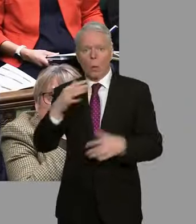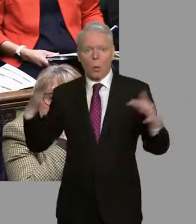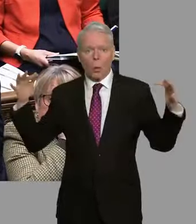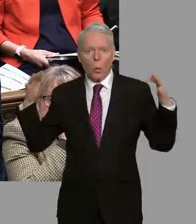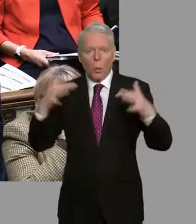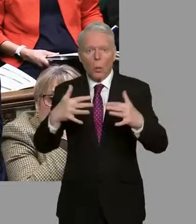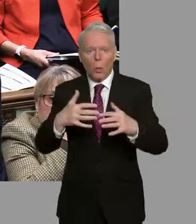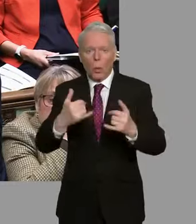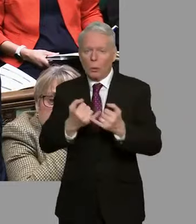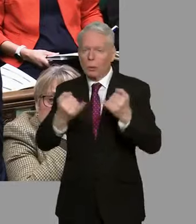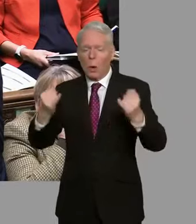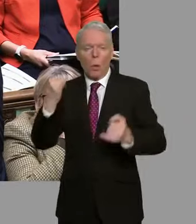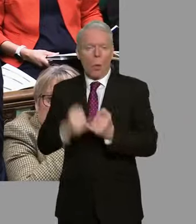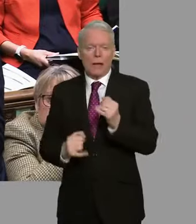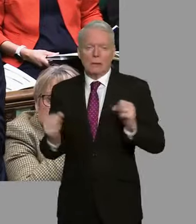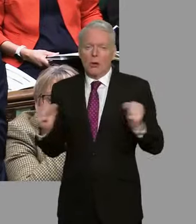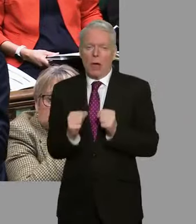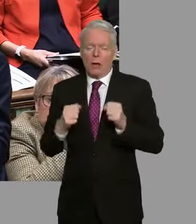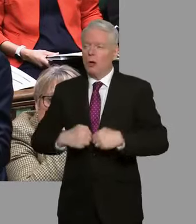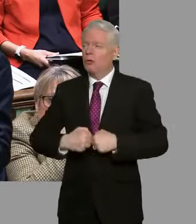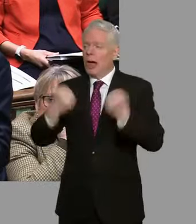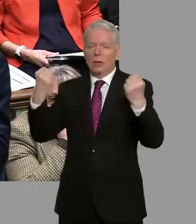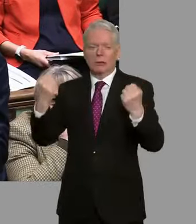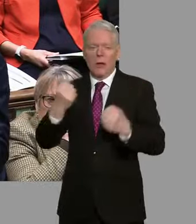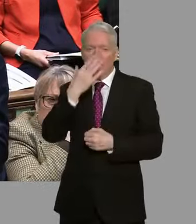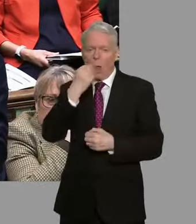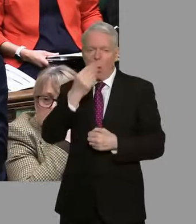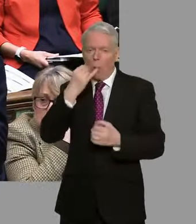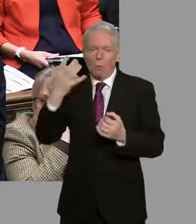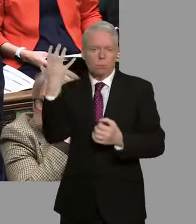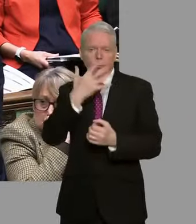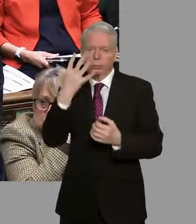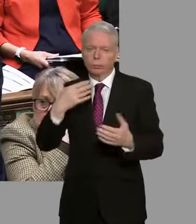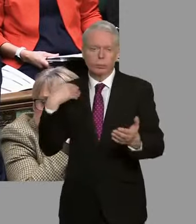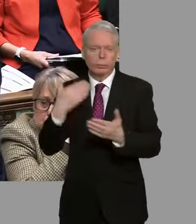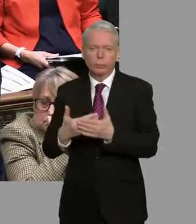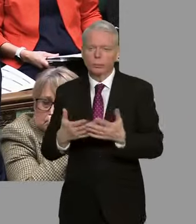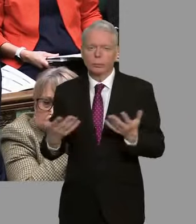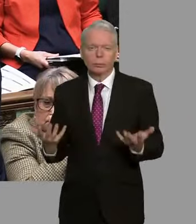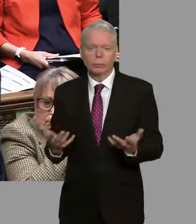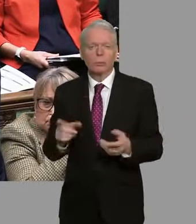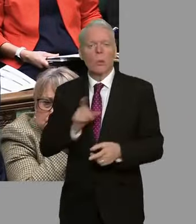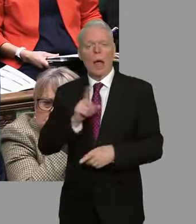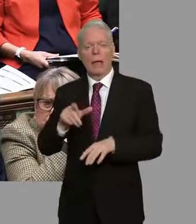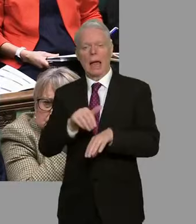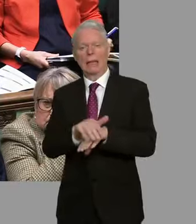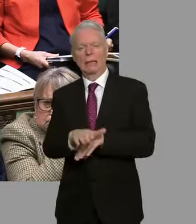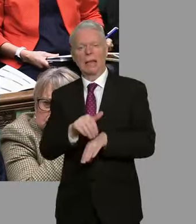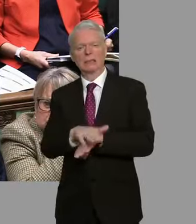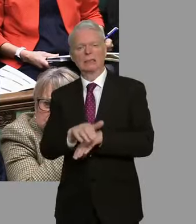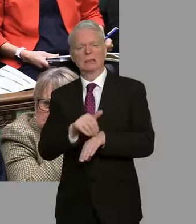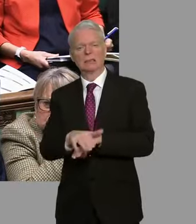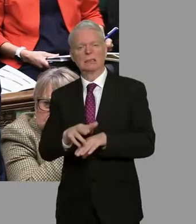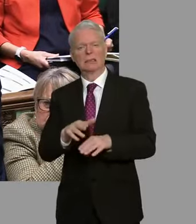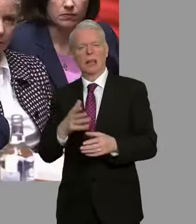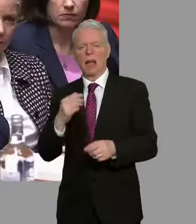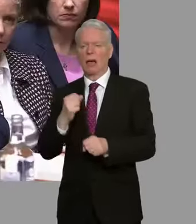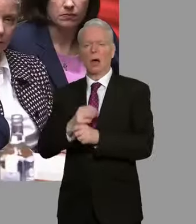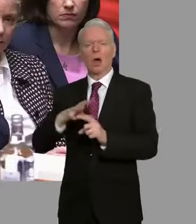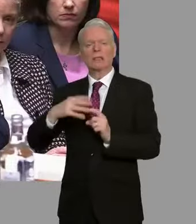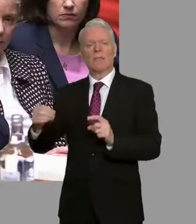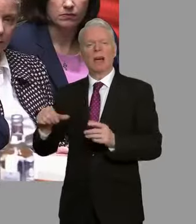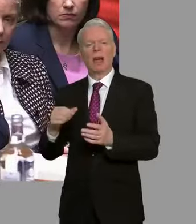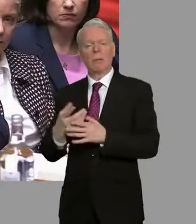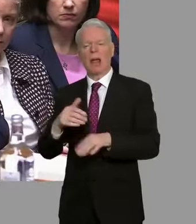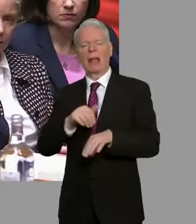we will never put an end to these winter crises unless we fix the crisis in social care.